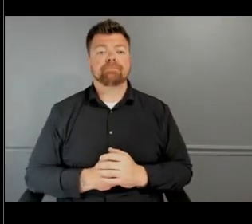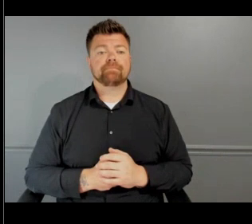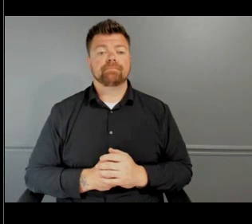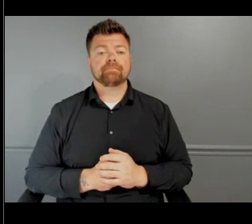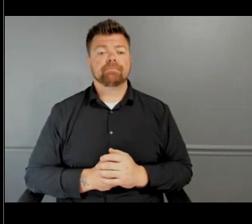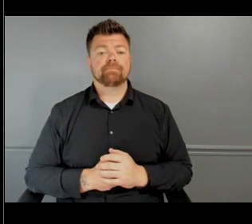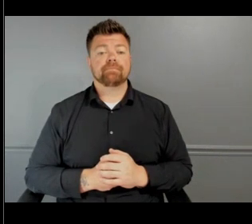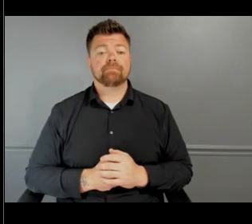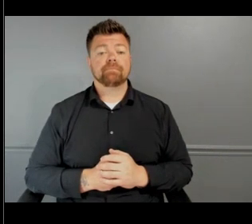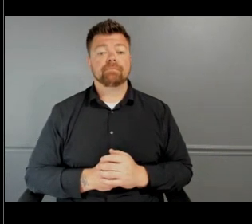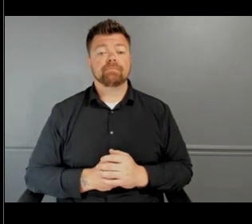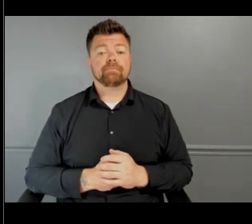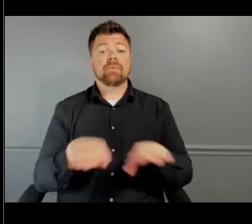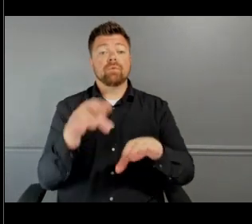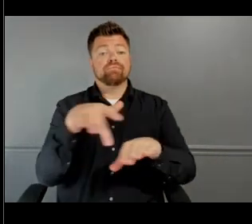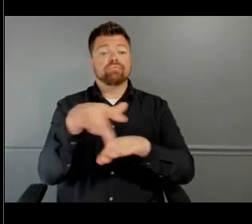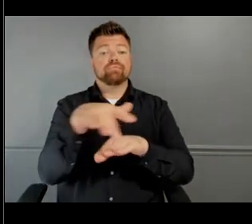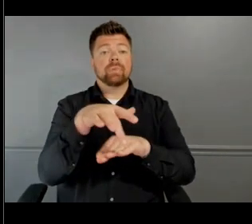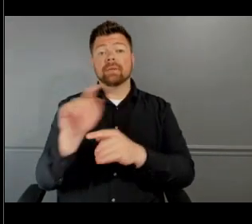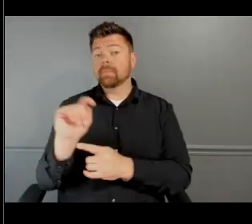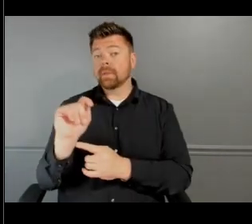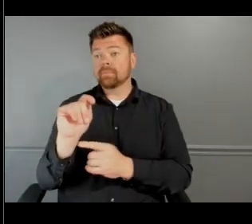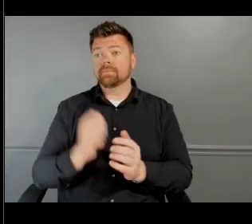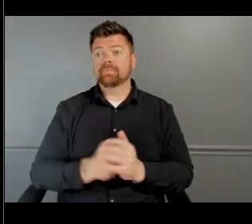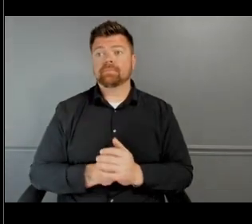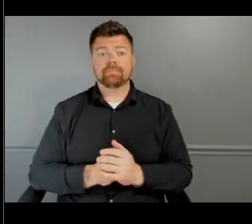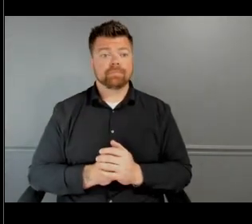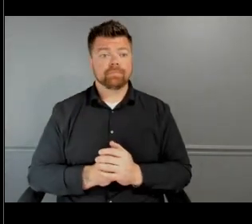Clear floor space at toilets.